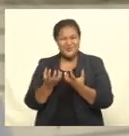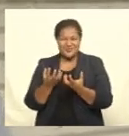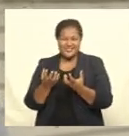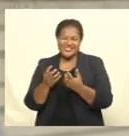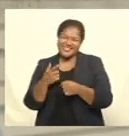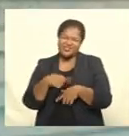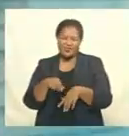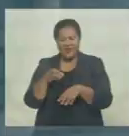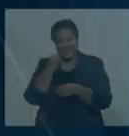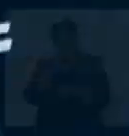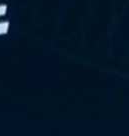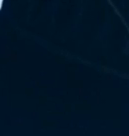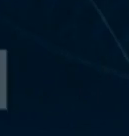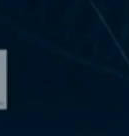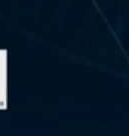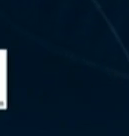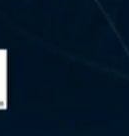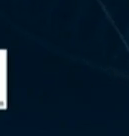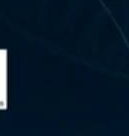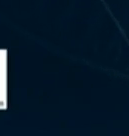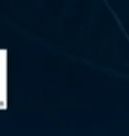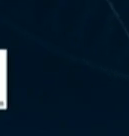always eat at home.